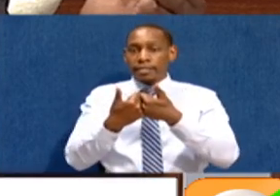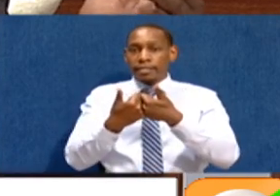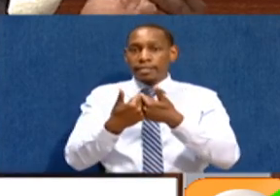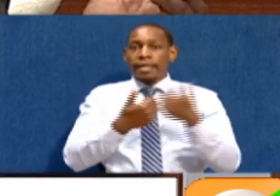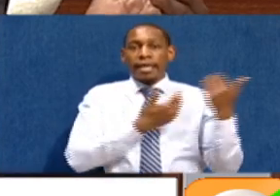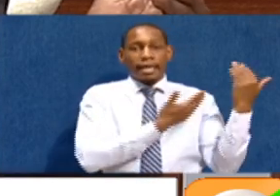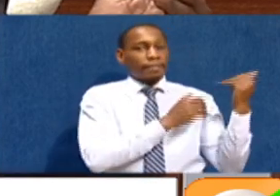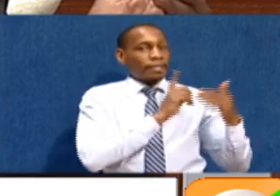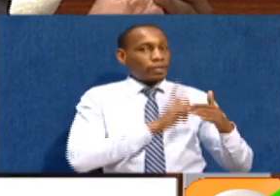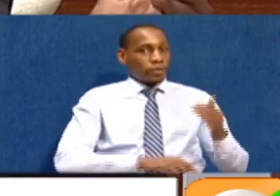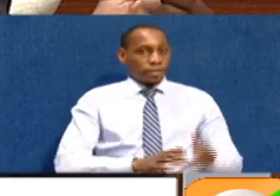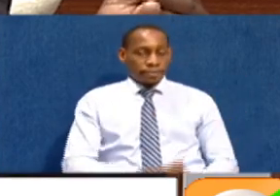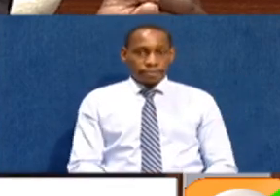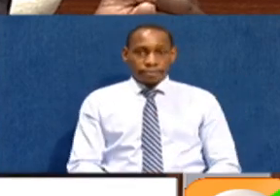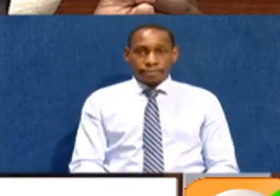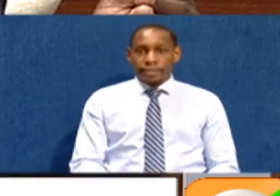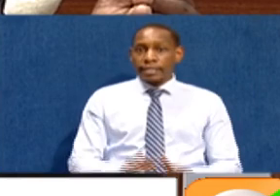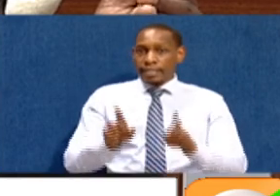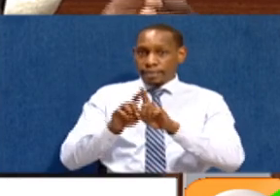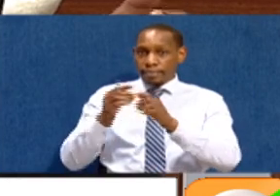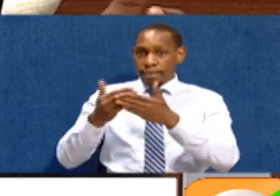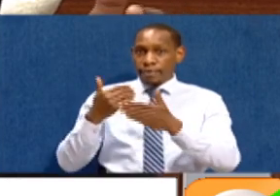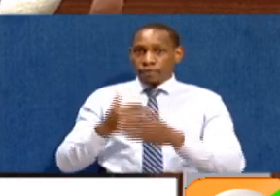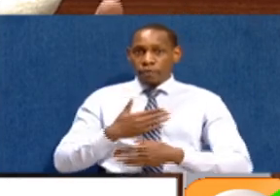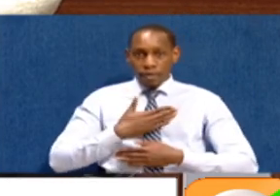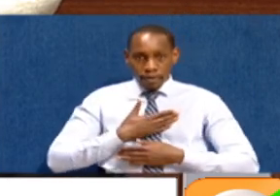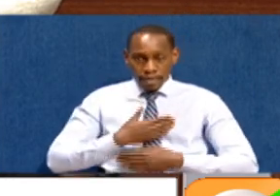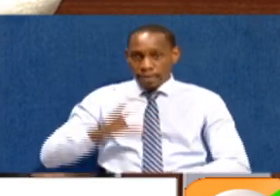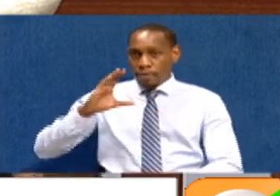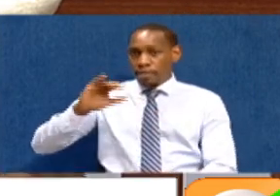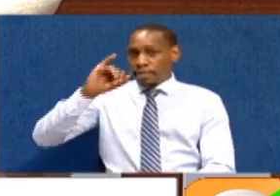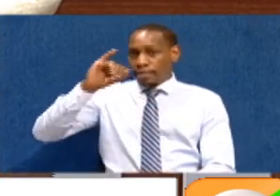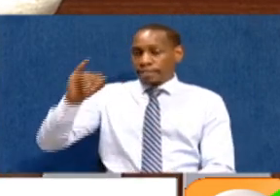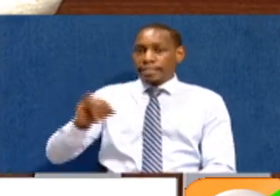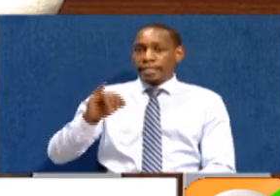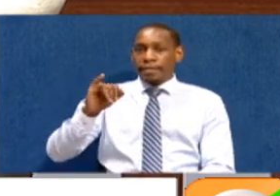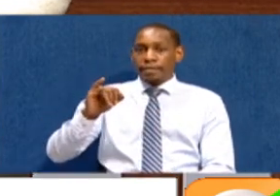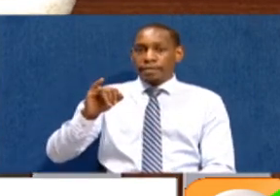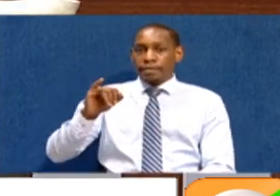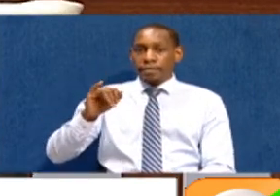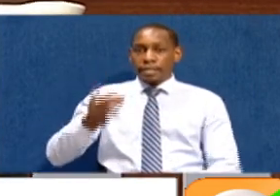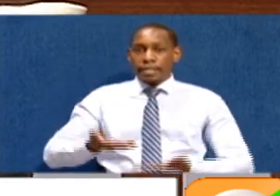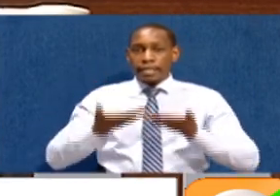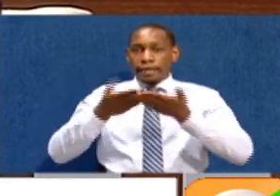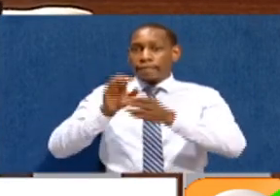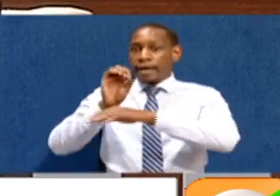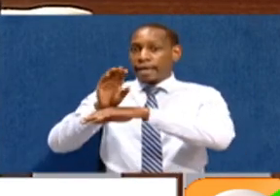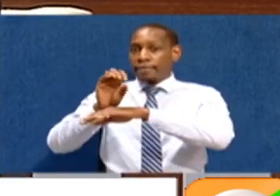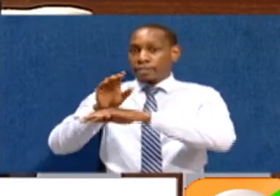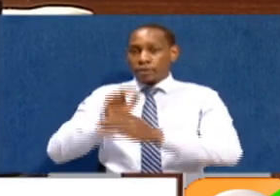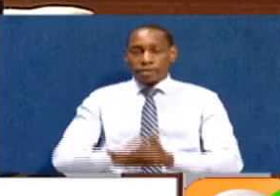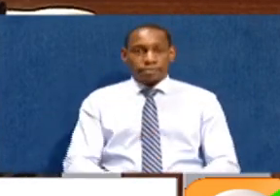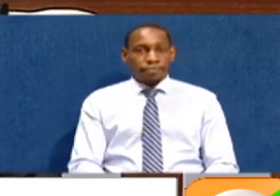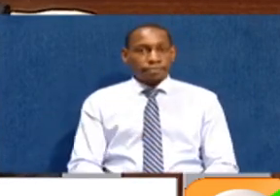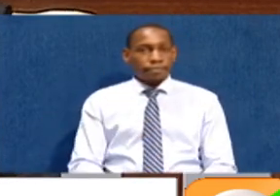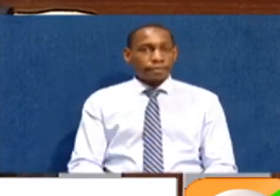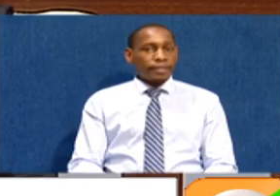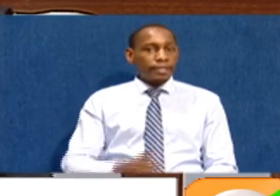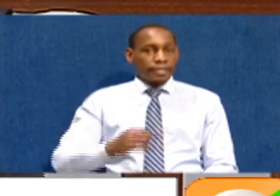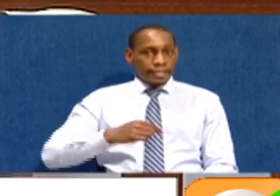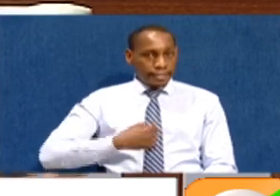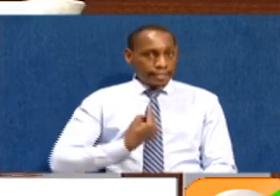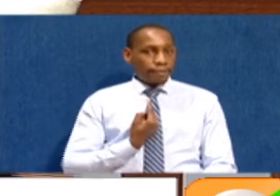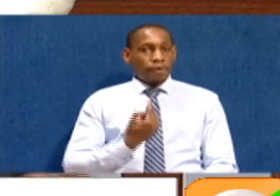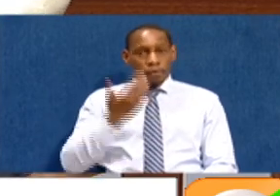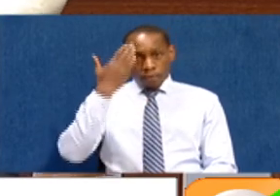have anticipated even before the Honorable the Chief Justice Maraga gave this advisory? I would